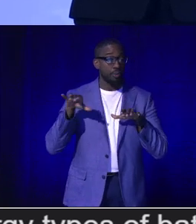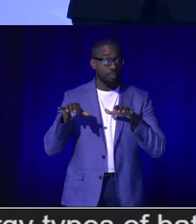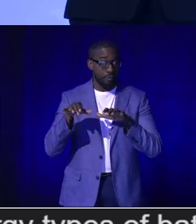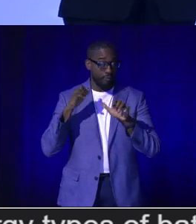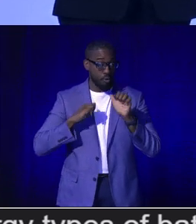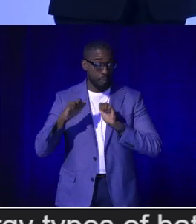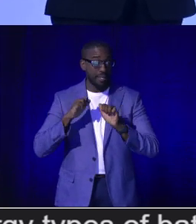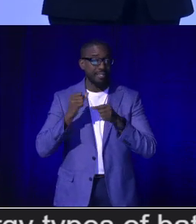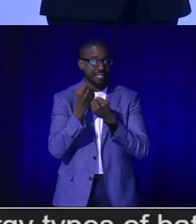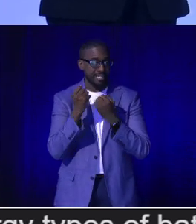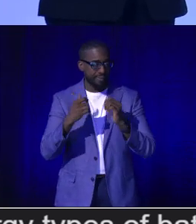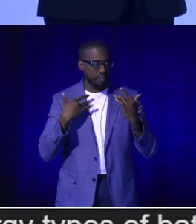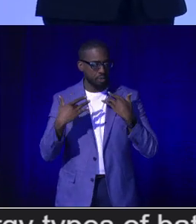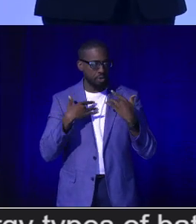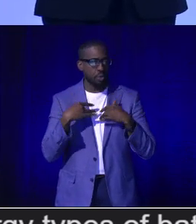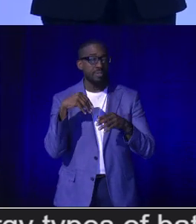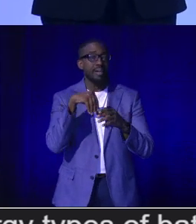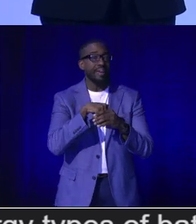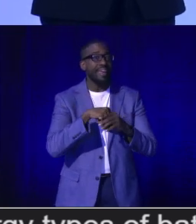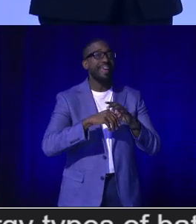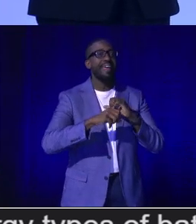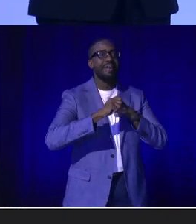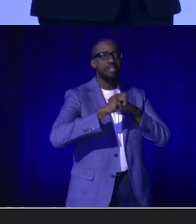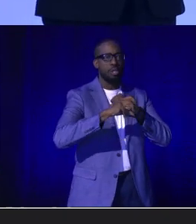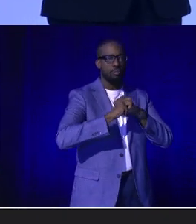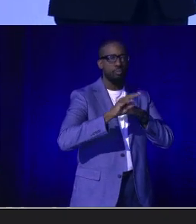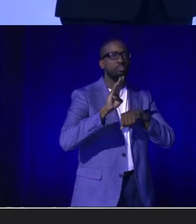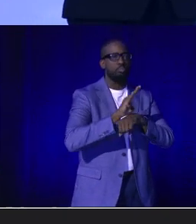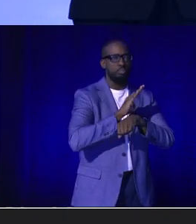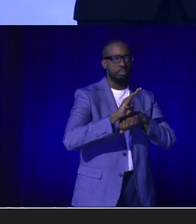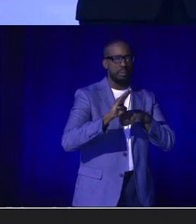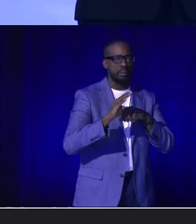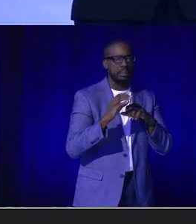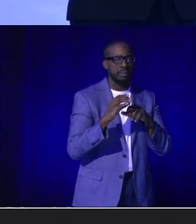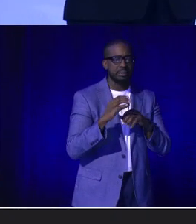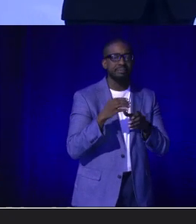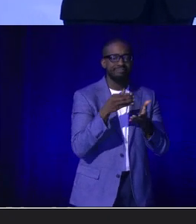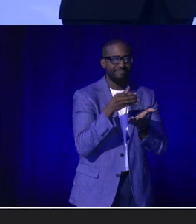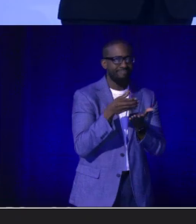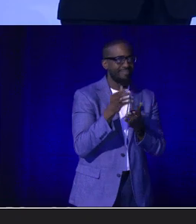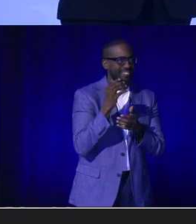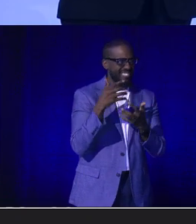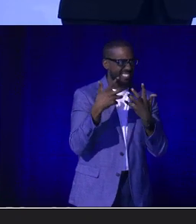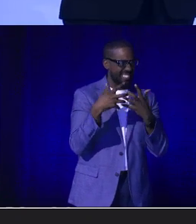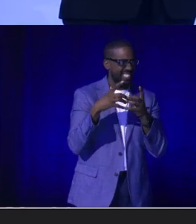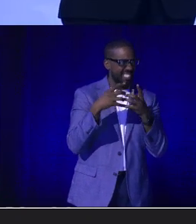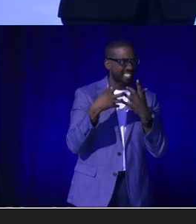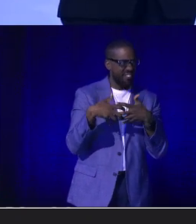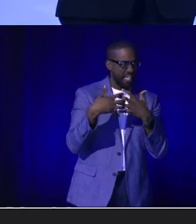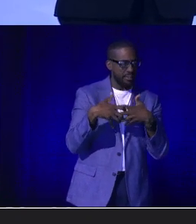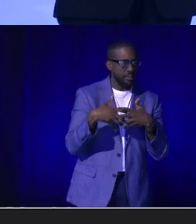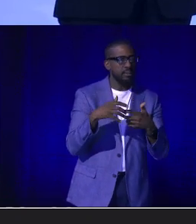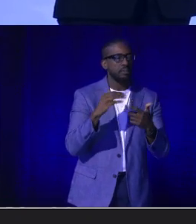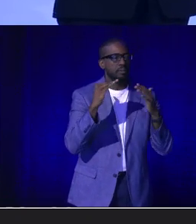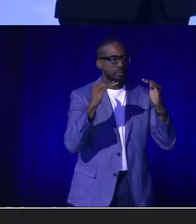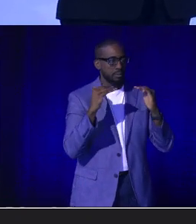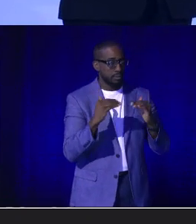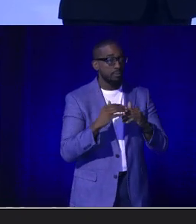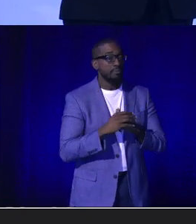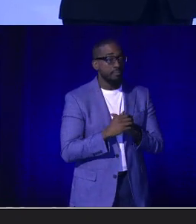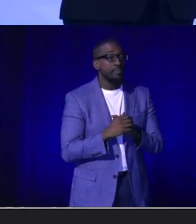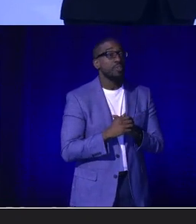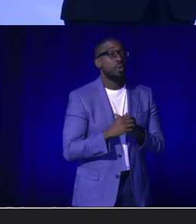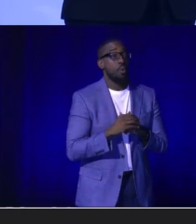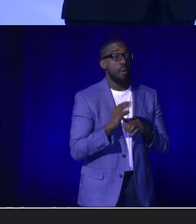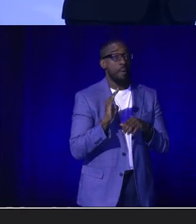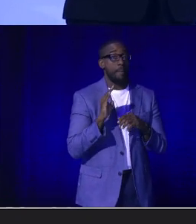commercial cells. So this was a very strong motivation of the applied observation that battery safety